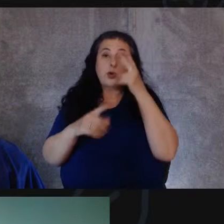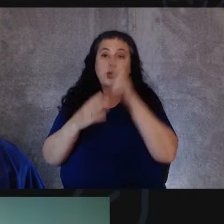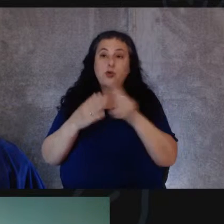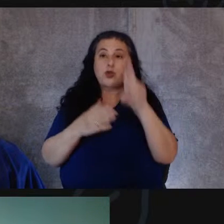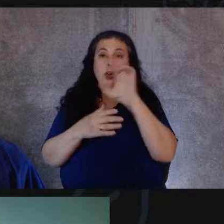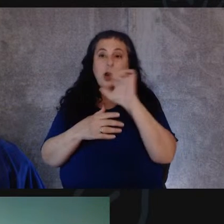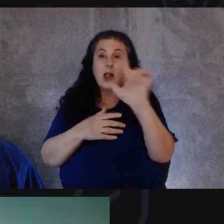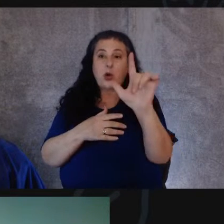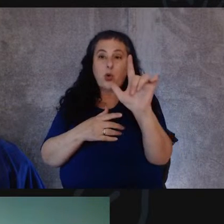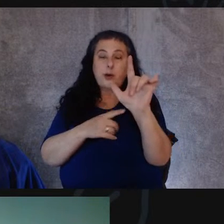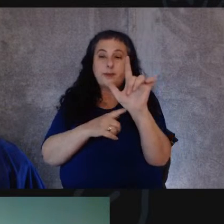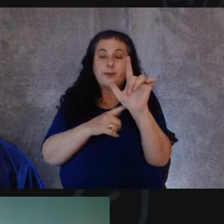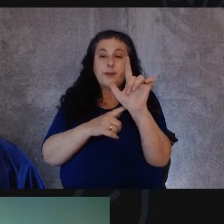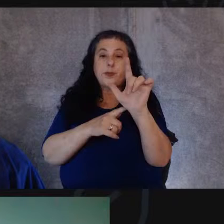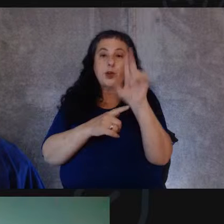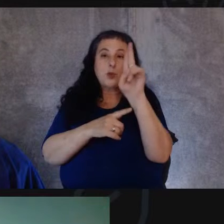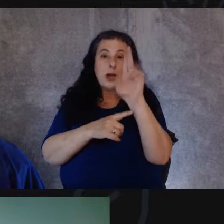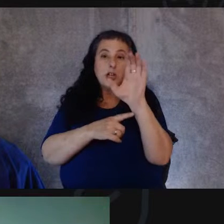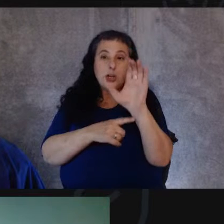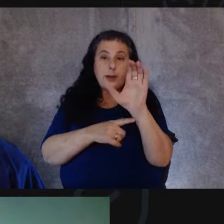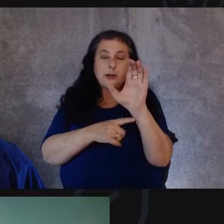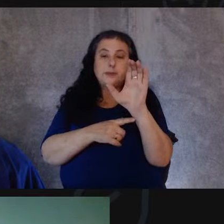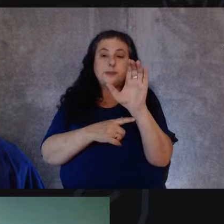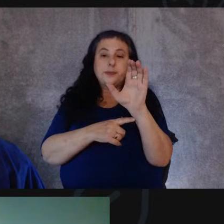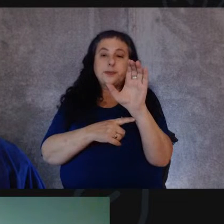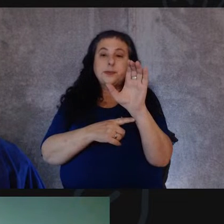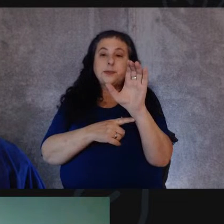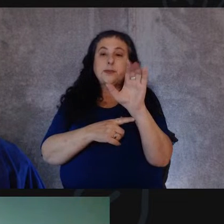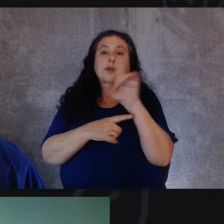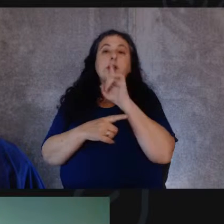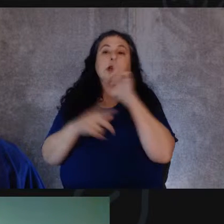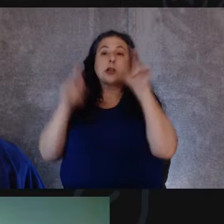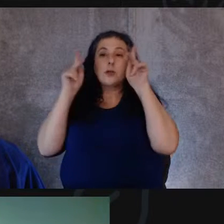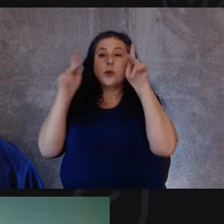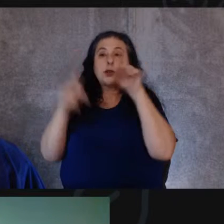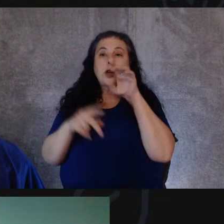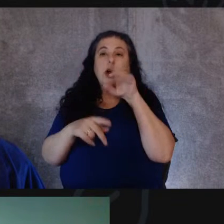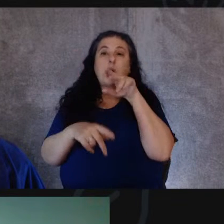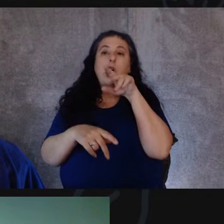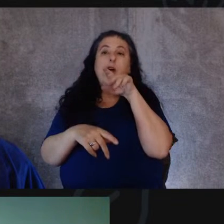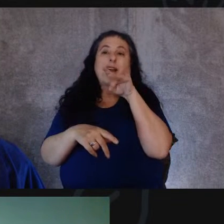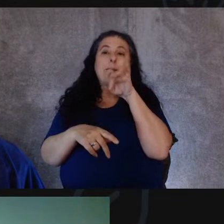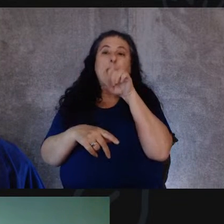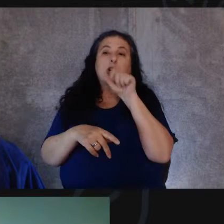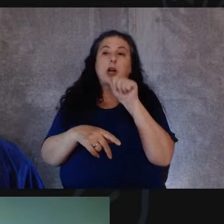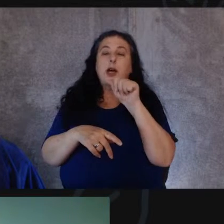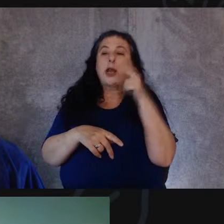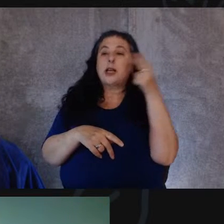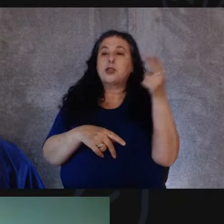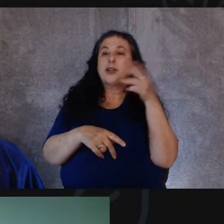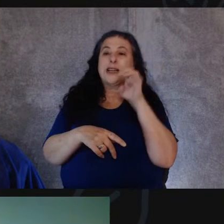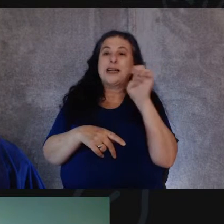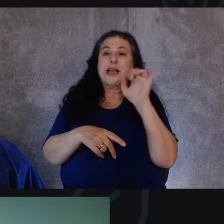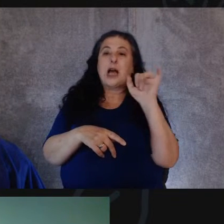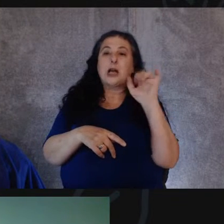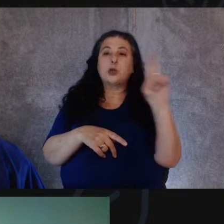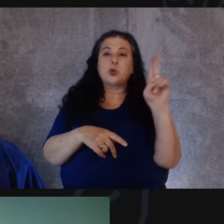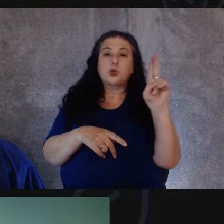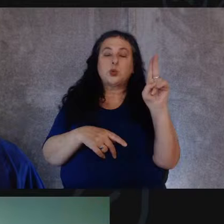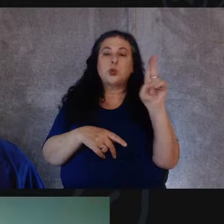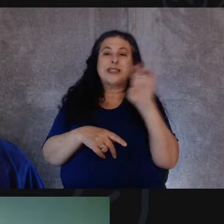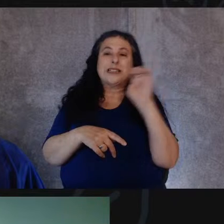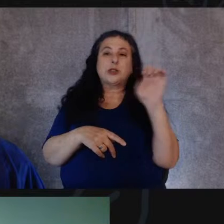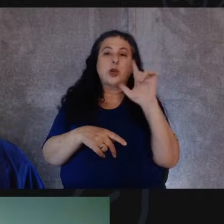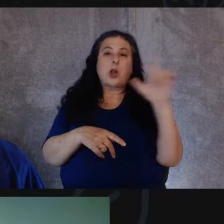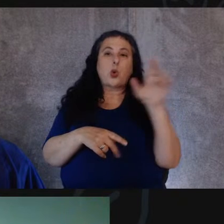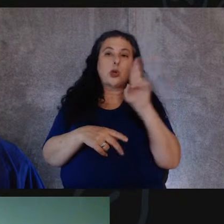University of Illinois at Urbana-Champaign and is Professor Emerita of History at Eastern Illinois University. She is the